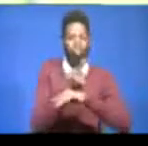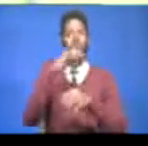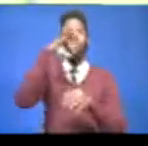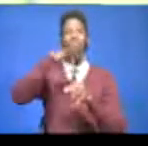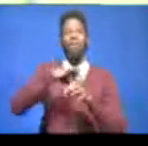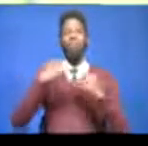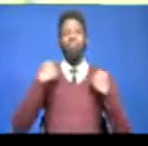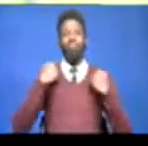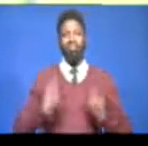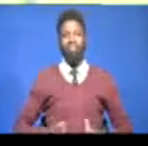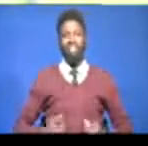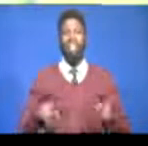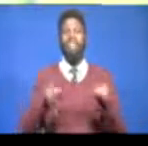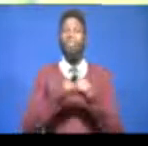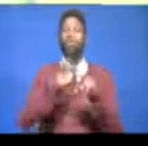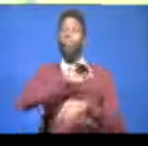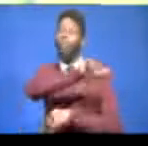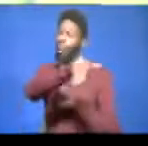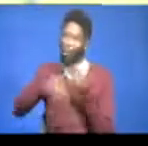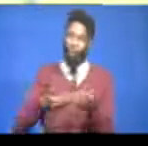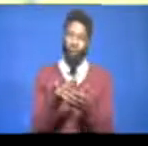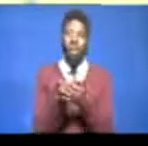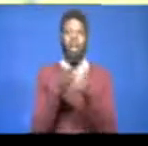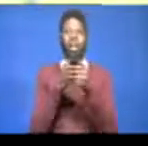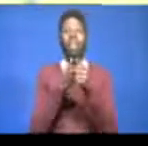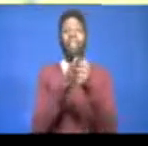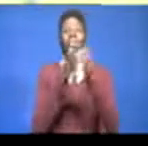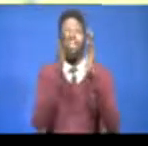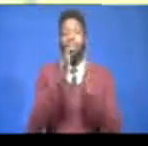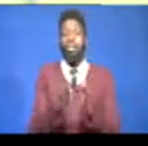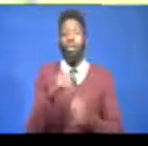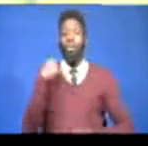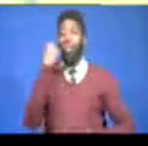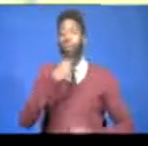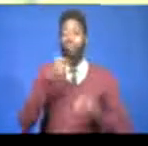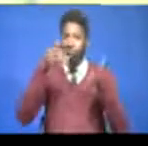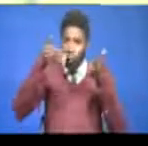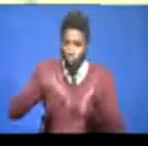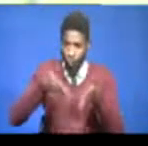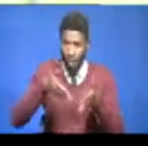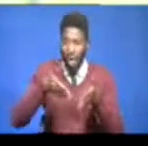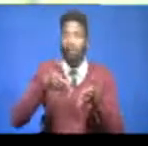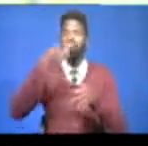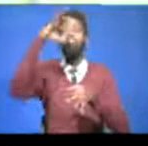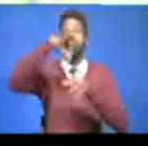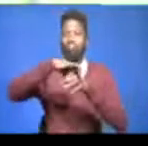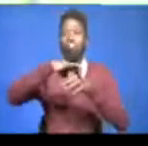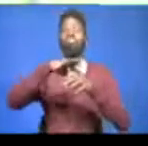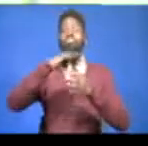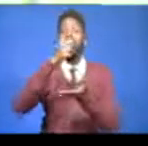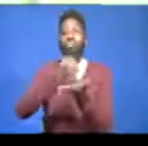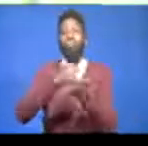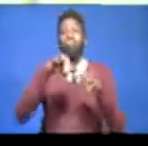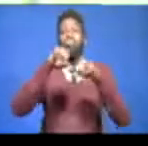leaders that are today elected in the Republic of Kenya.